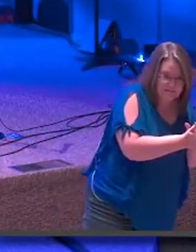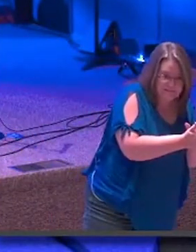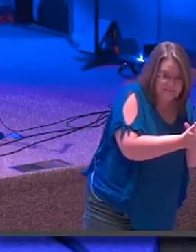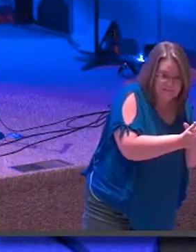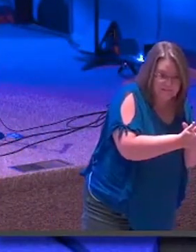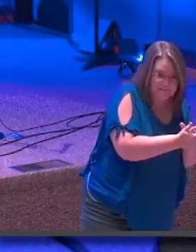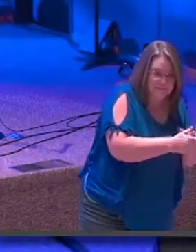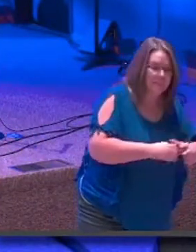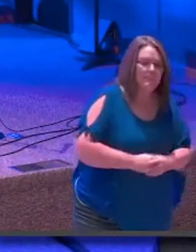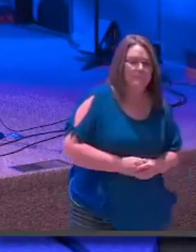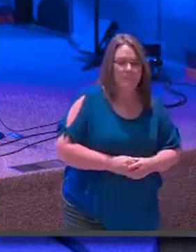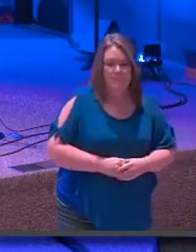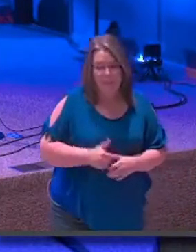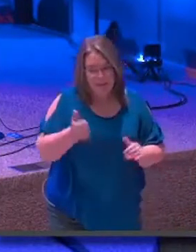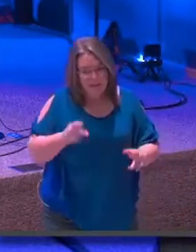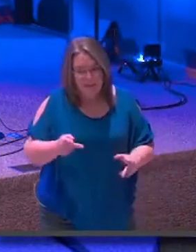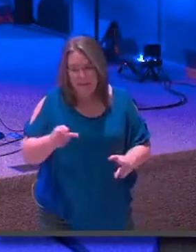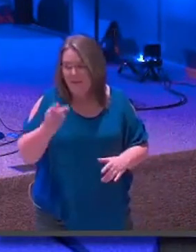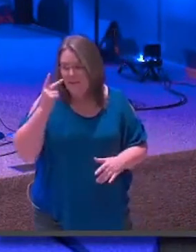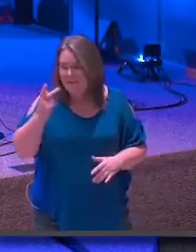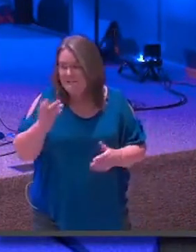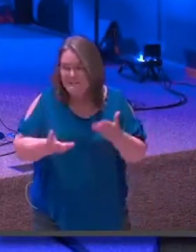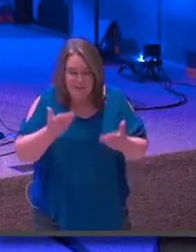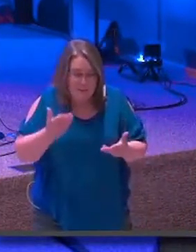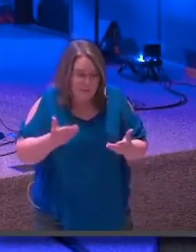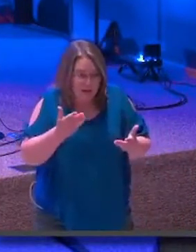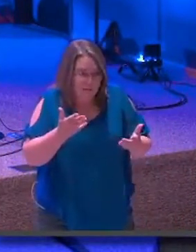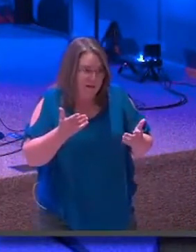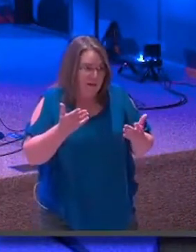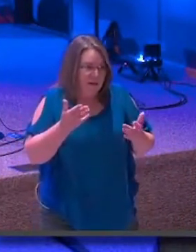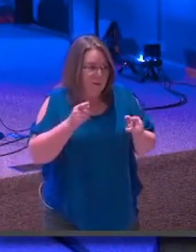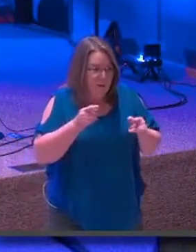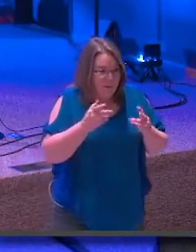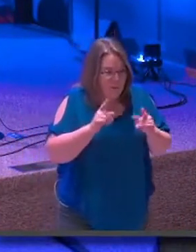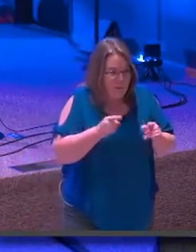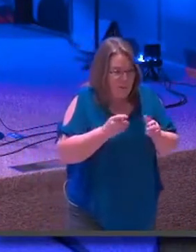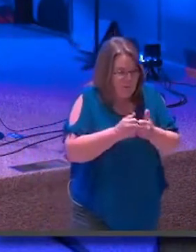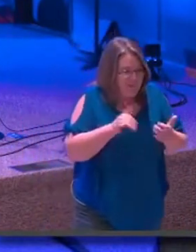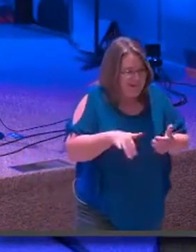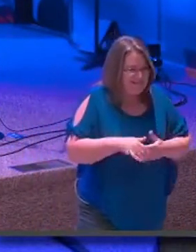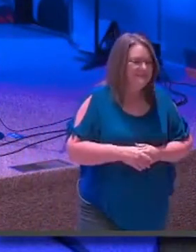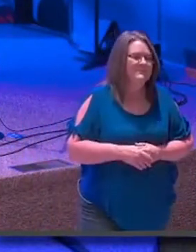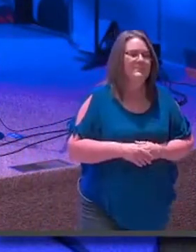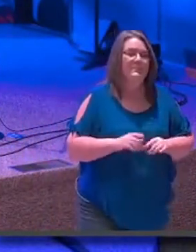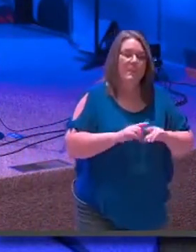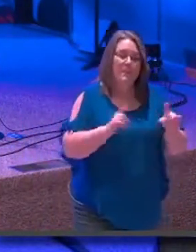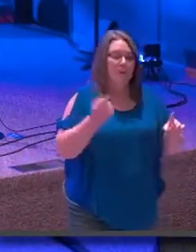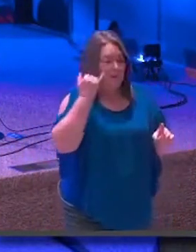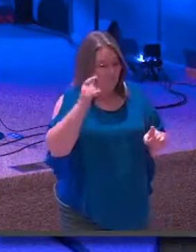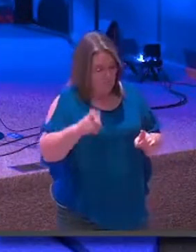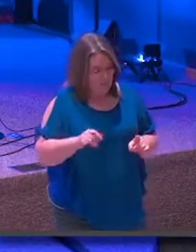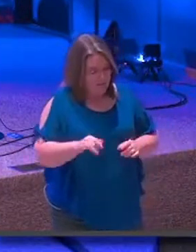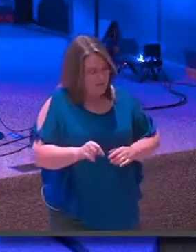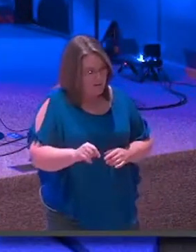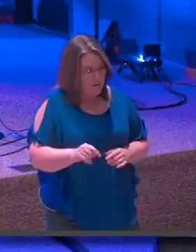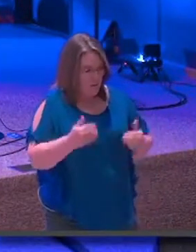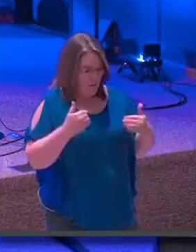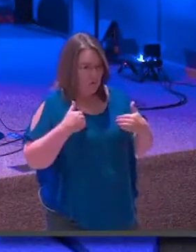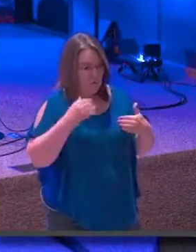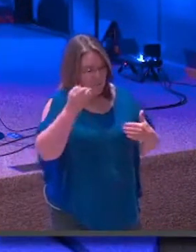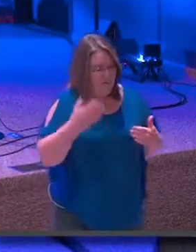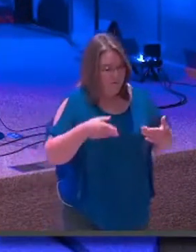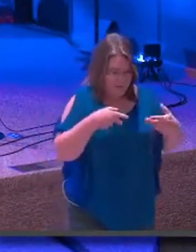Does anybody see maybe where I'm going? Okay, listen, if you need it, you have the pastor's